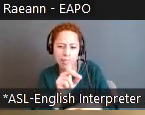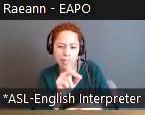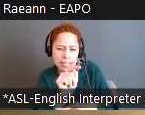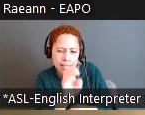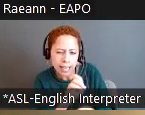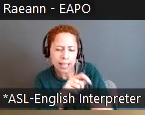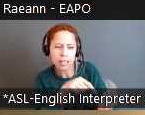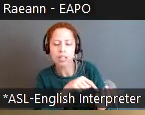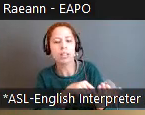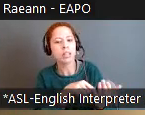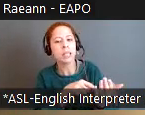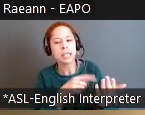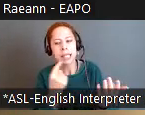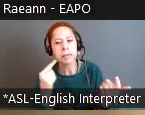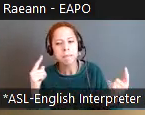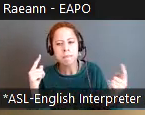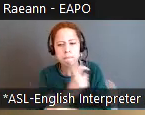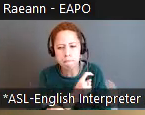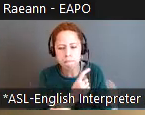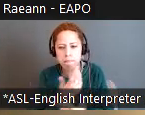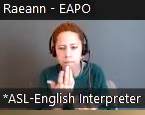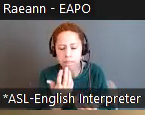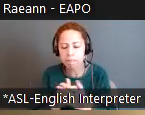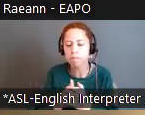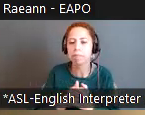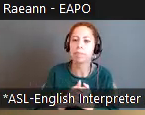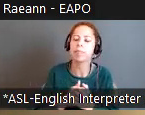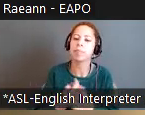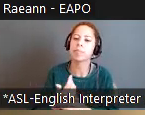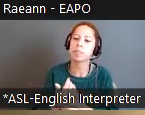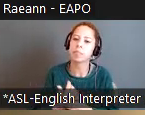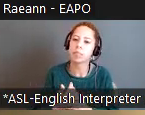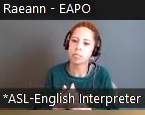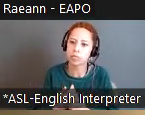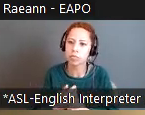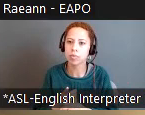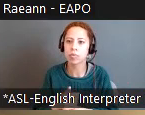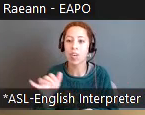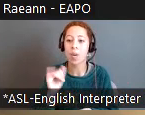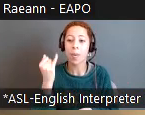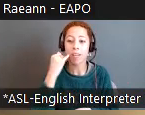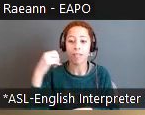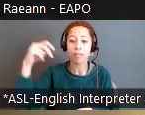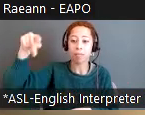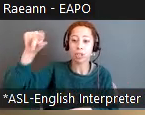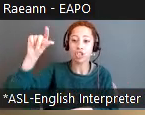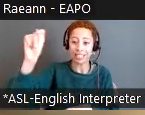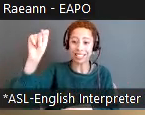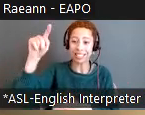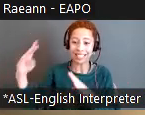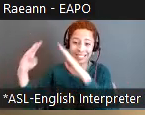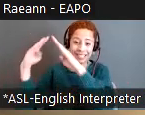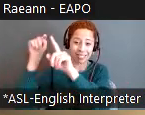lot more difficult. Certainly too, if the public guardian and trustee's office has to get